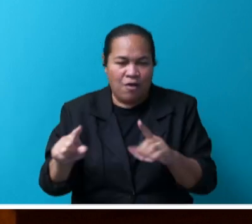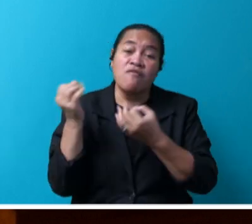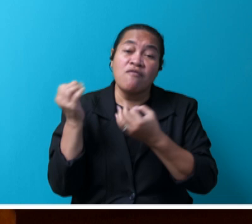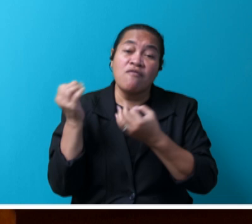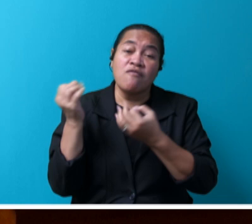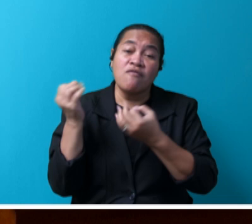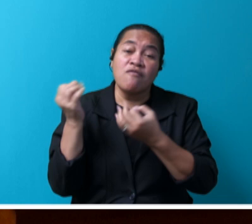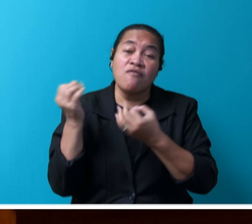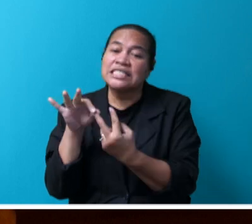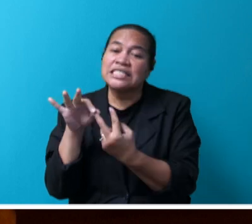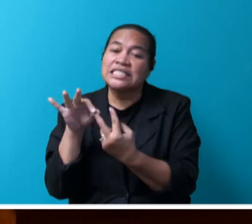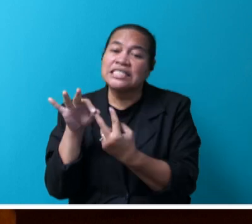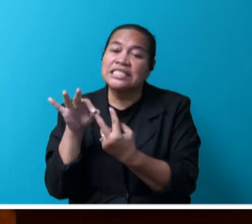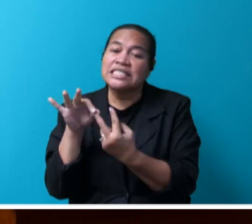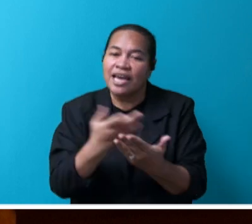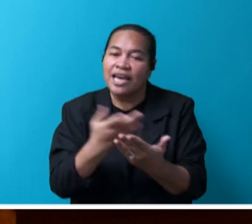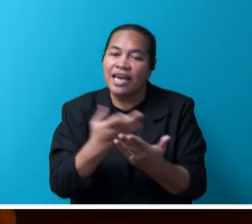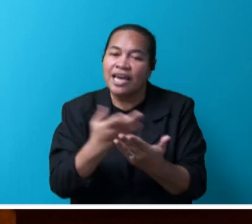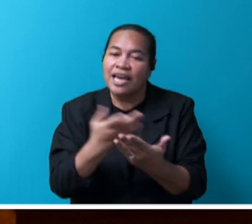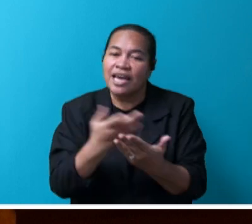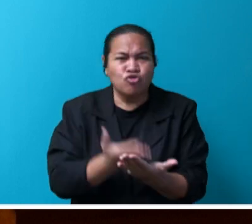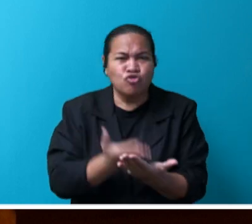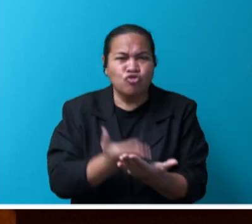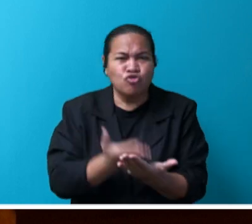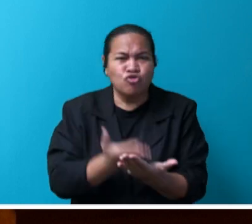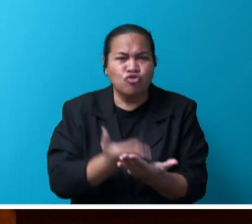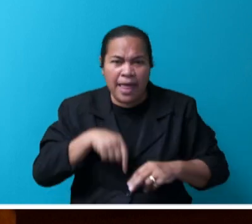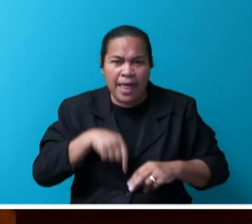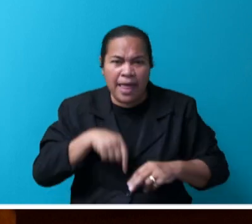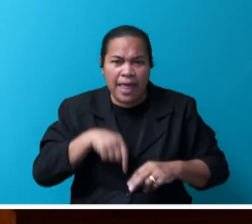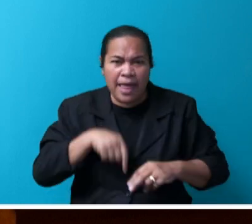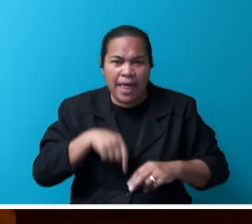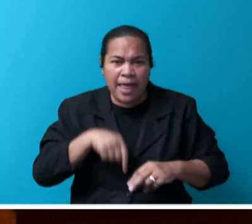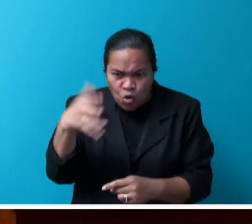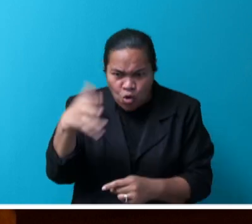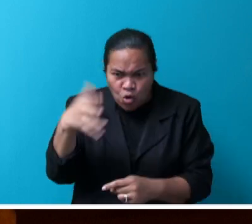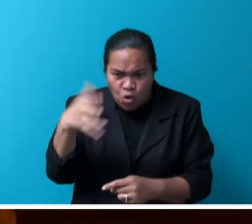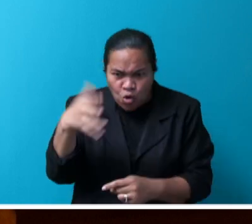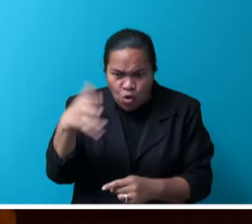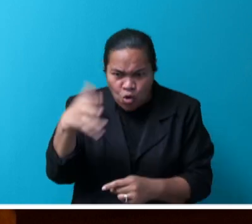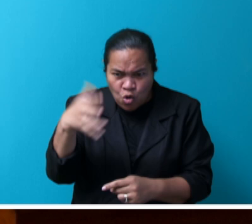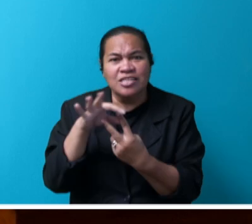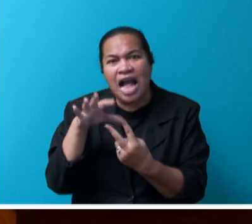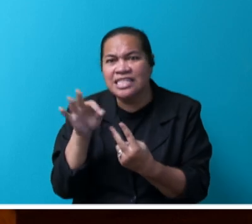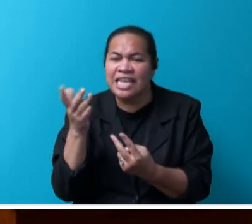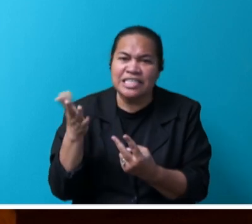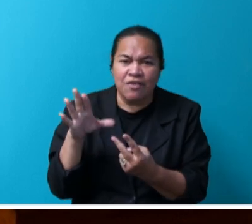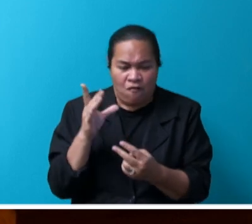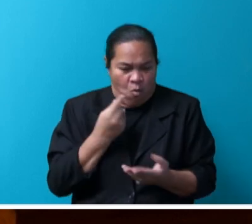full support to the 2025 and 2026 national budget that was presented to this House.